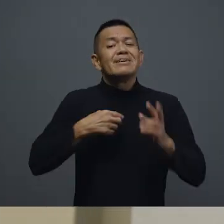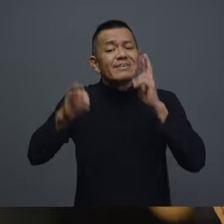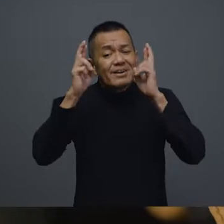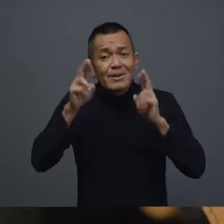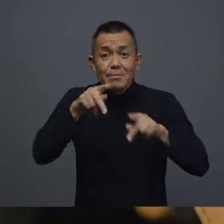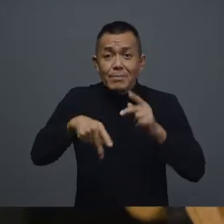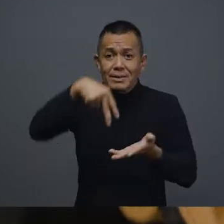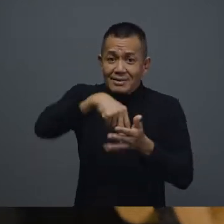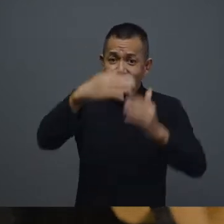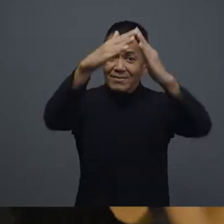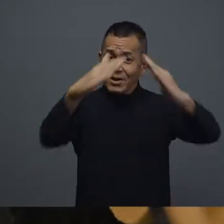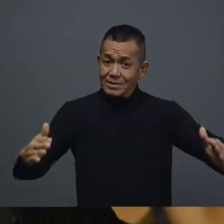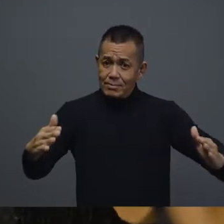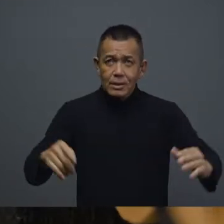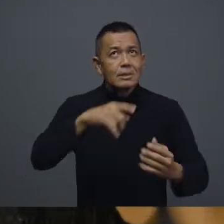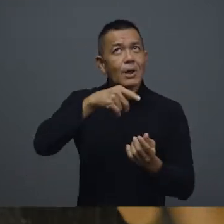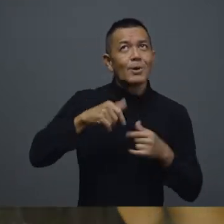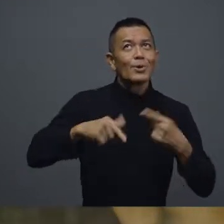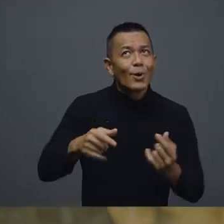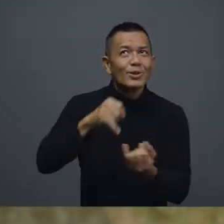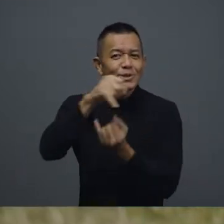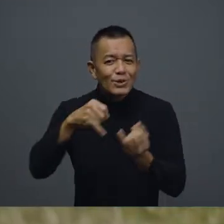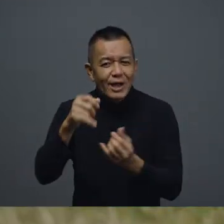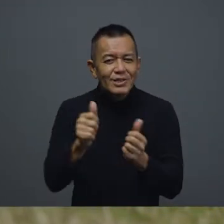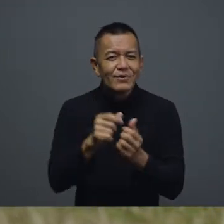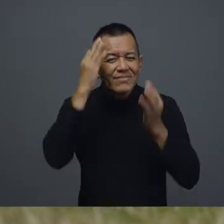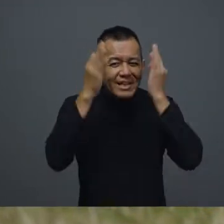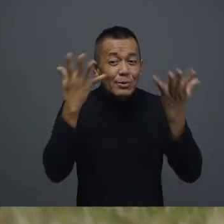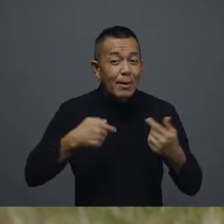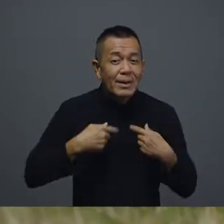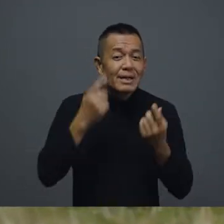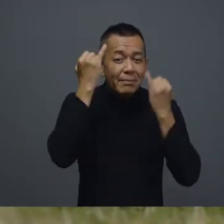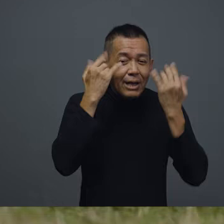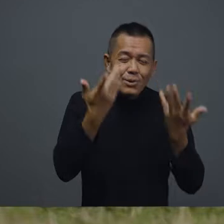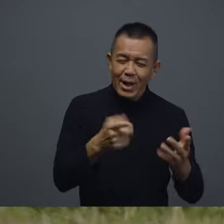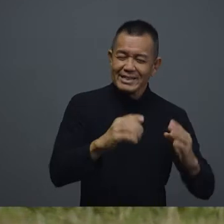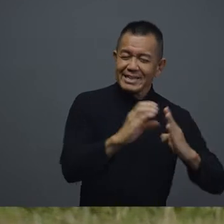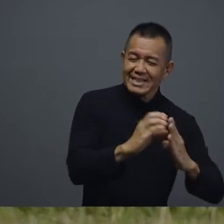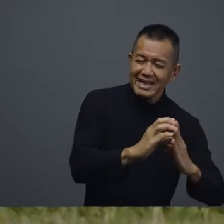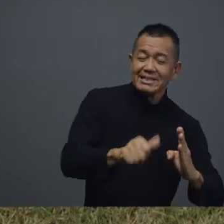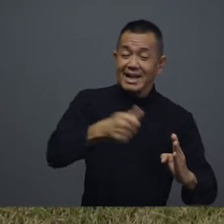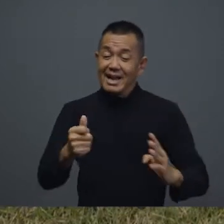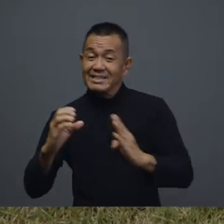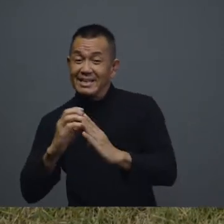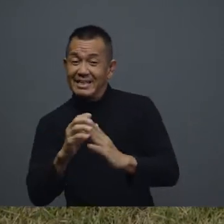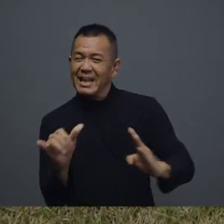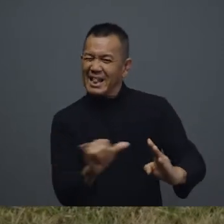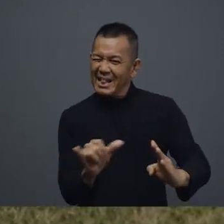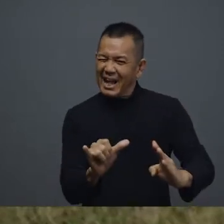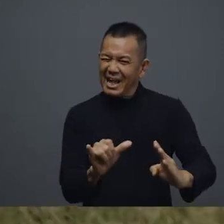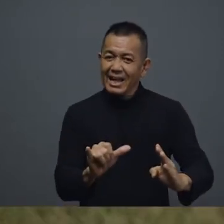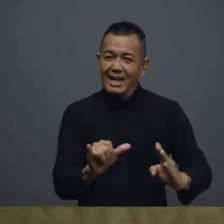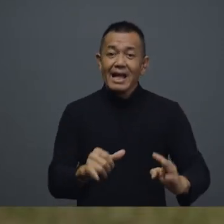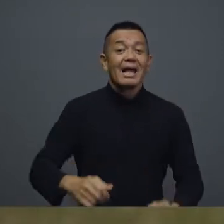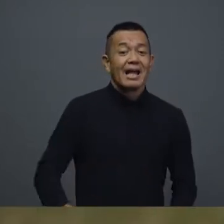So I'm hoping that when folks stand in front of the sculpture, they go on this fantasy with me and imagine what this other city alongside our